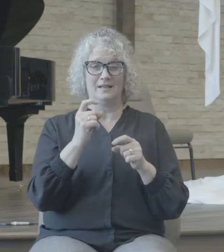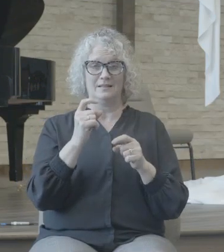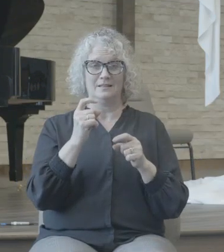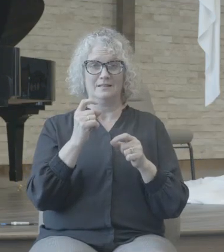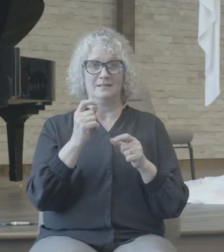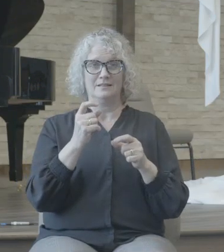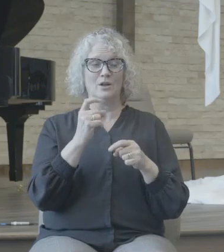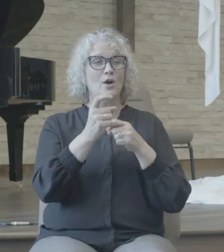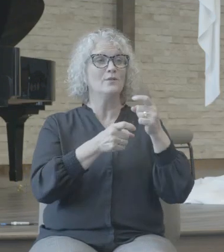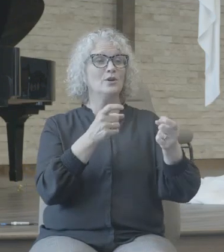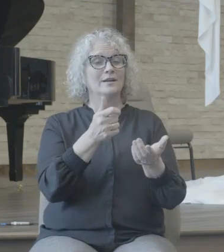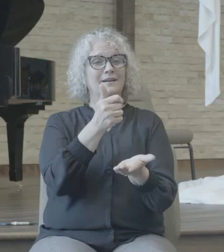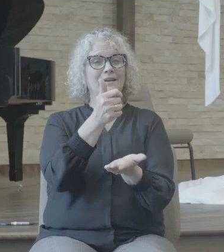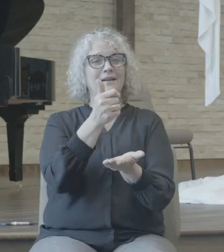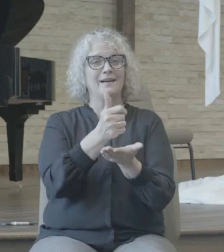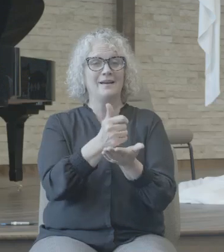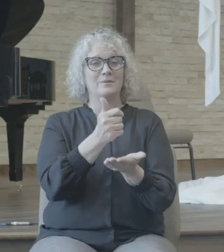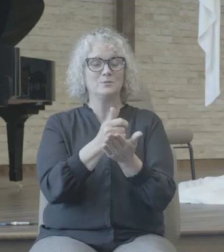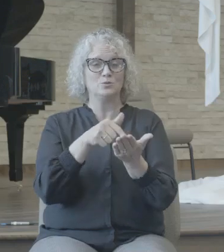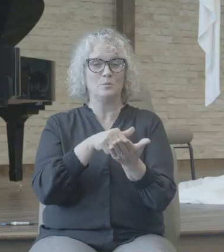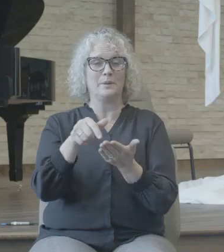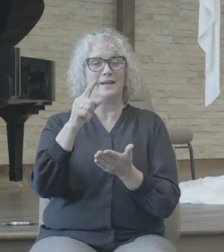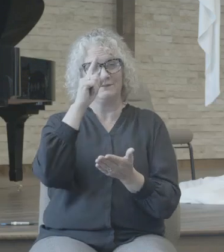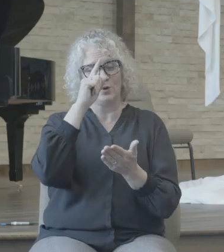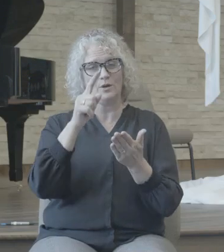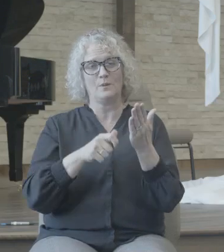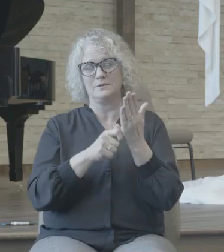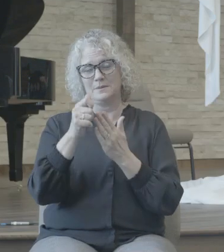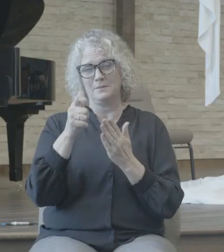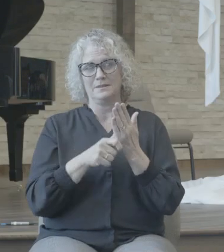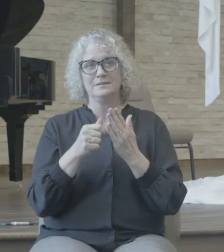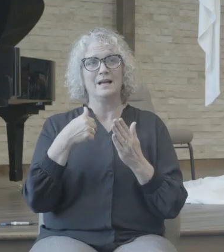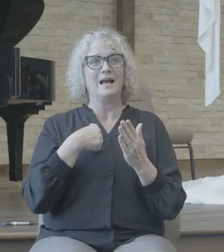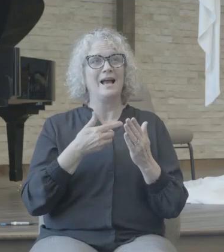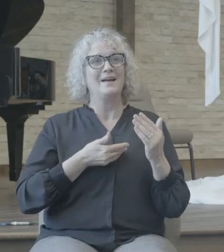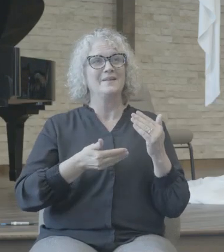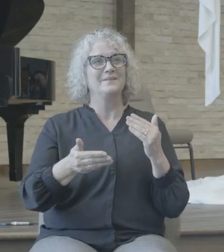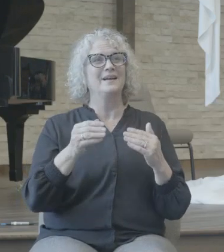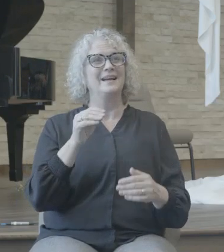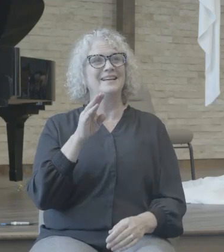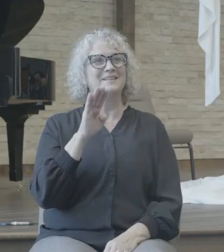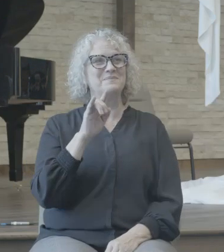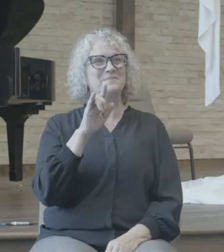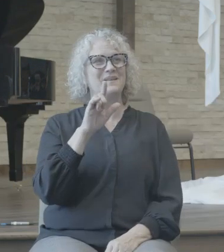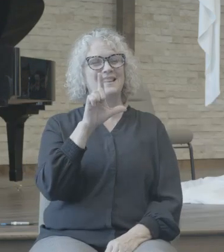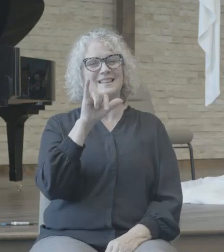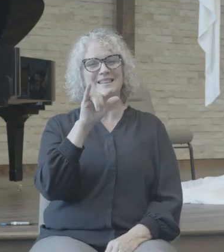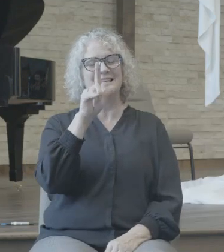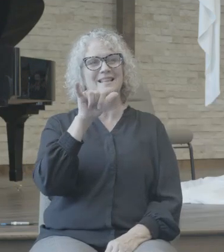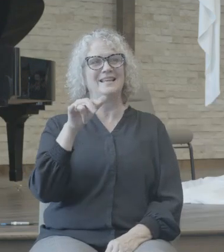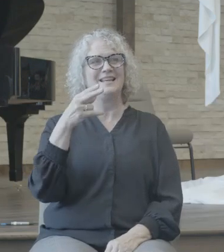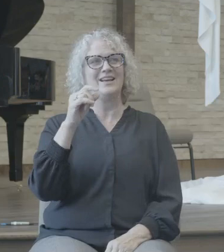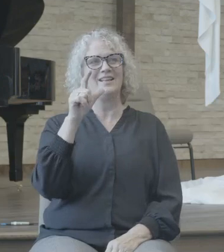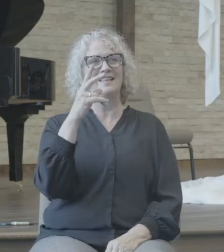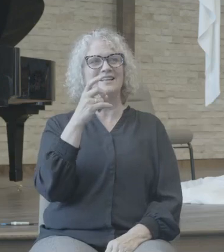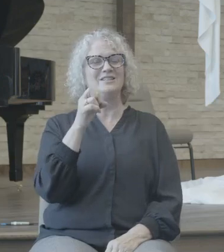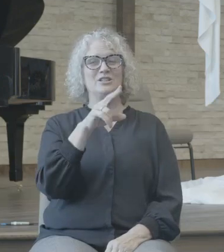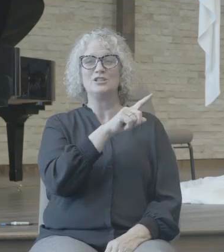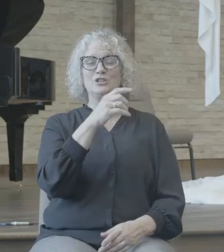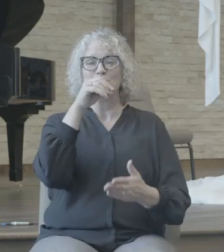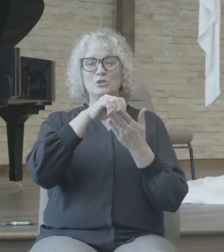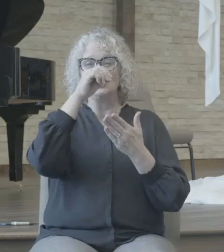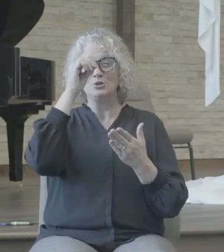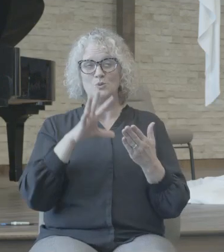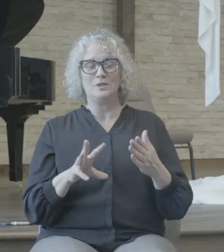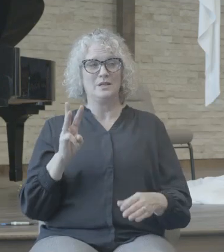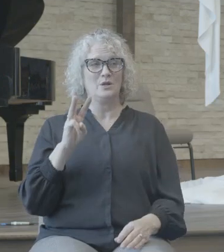cost for these publications. Then I invite Lily Hollander to come forward. Lily is a student at West Lutheran